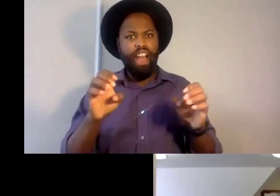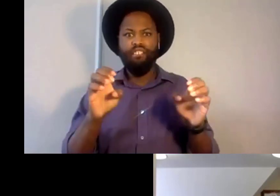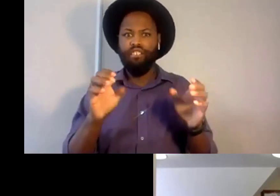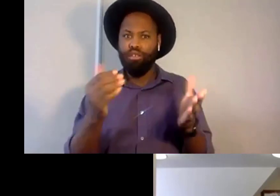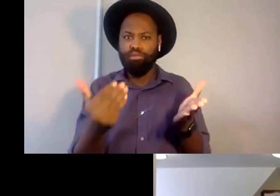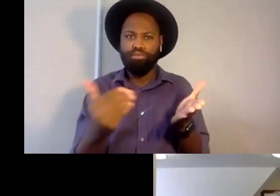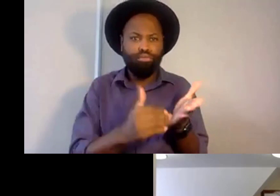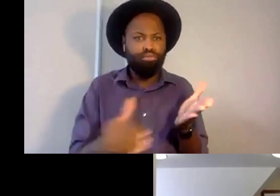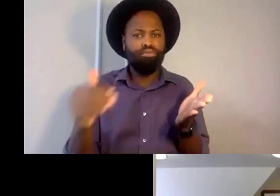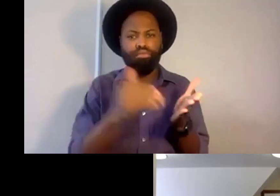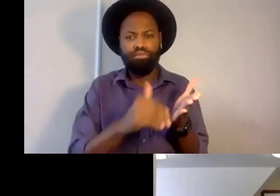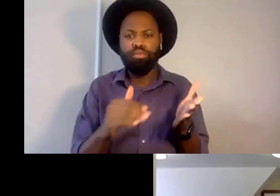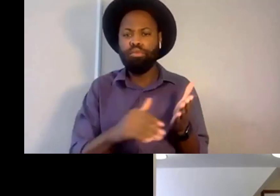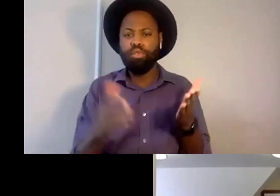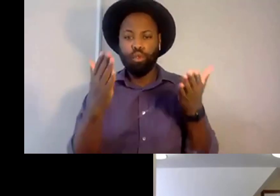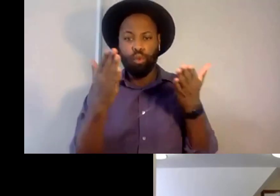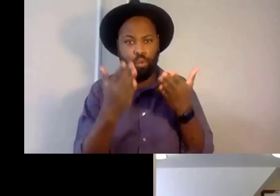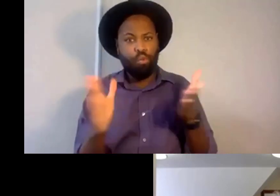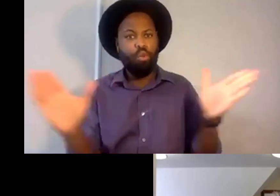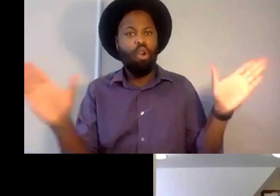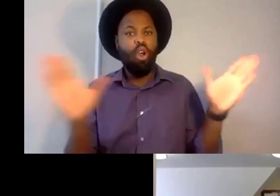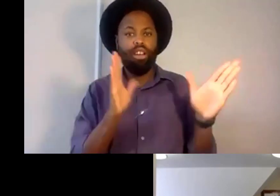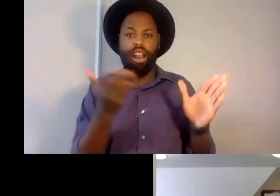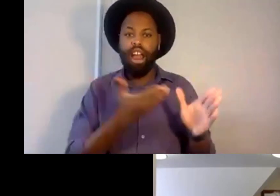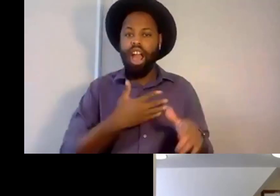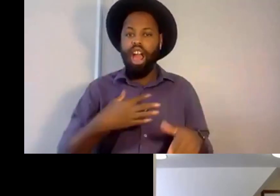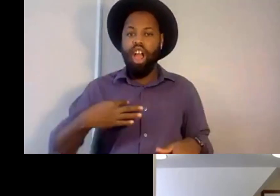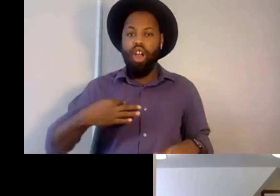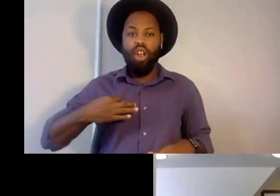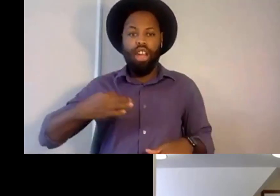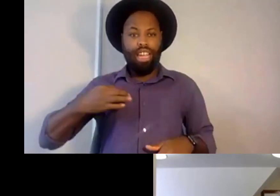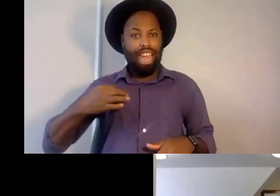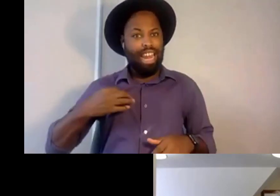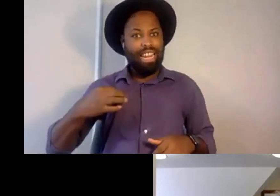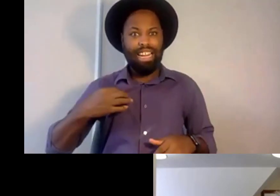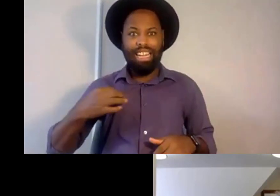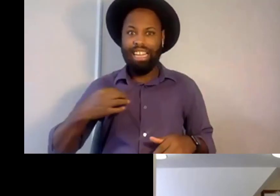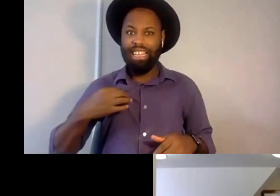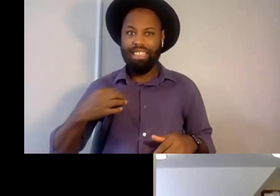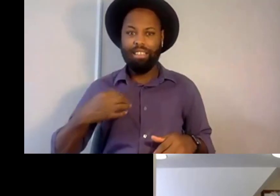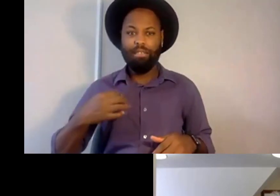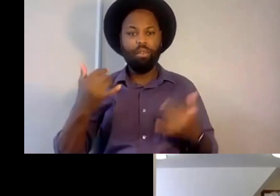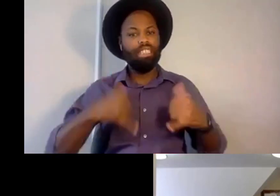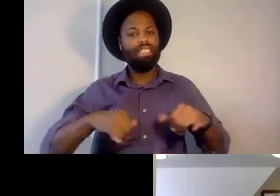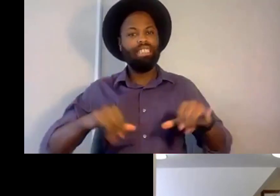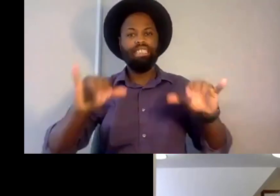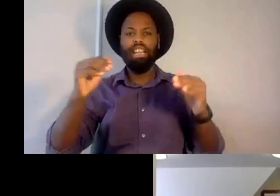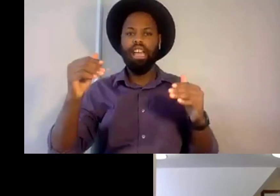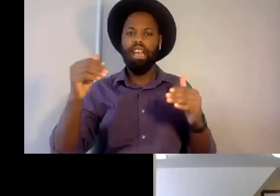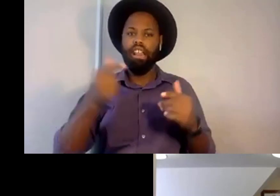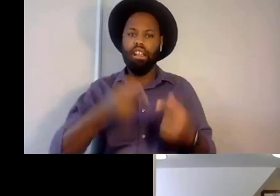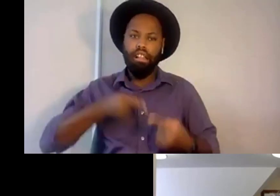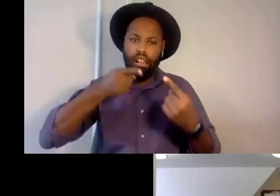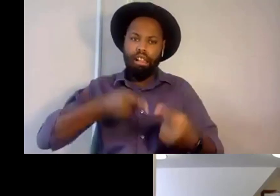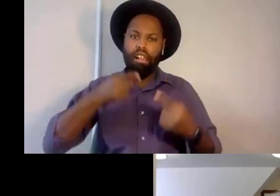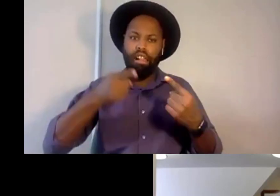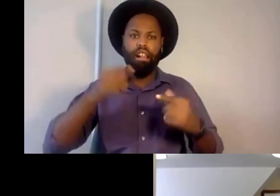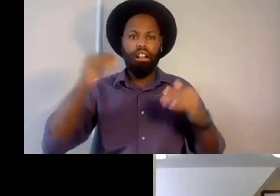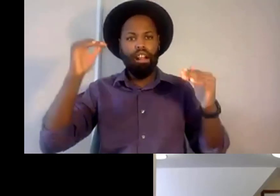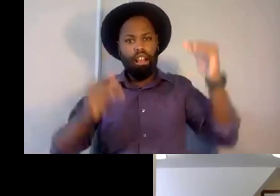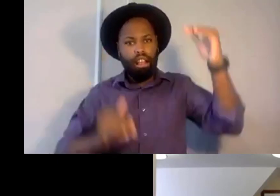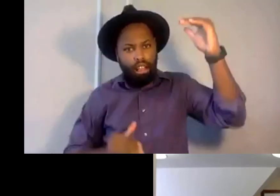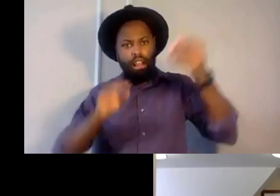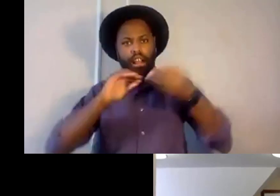to broaden our candidate base, and we still struggle with the disparity between the number of female and